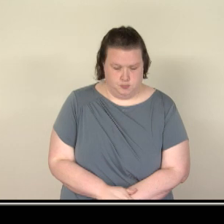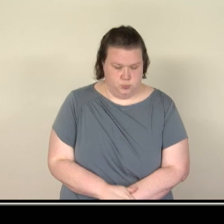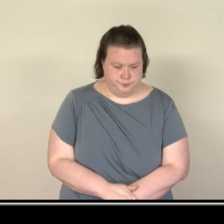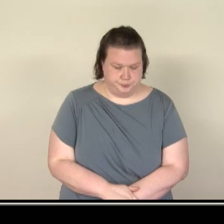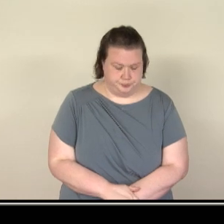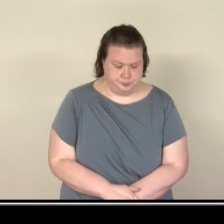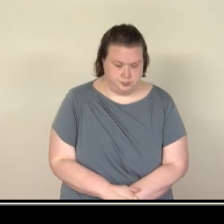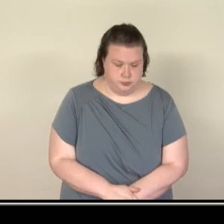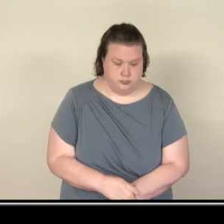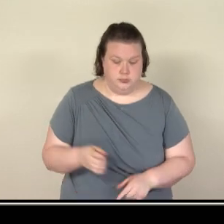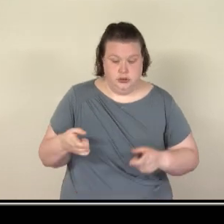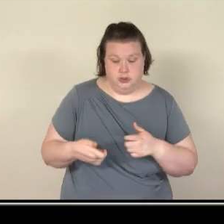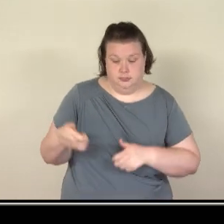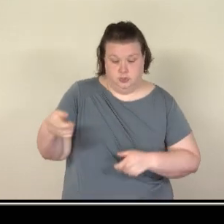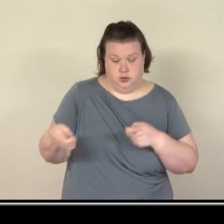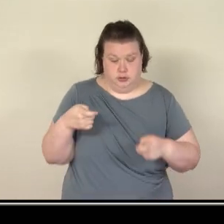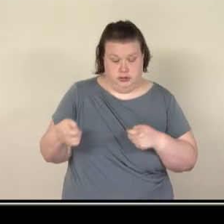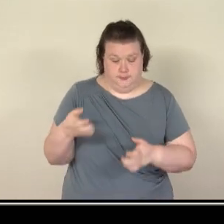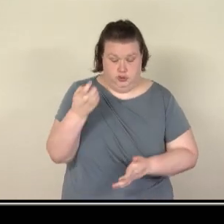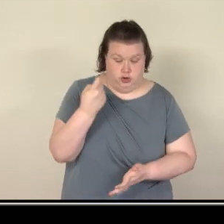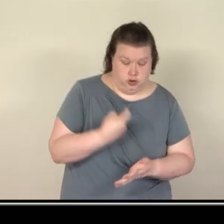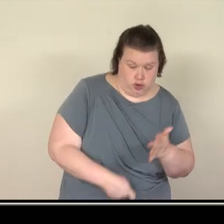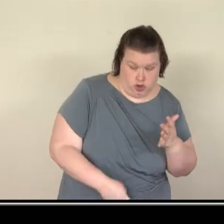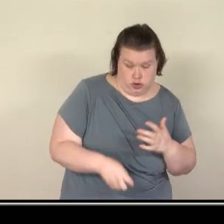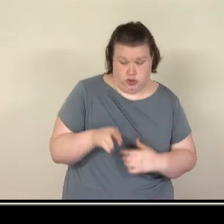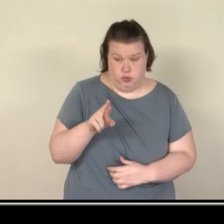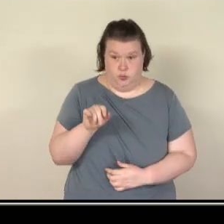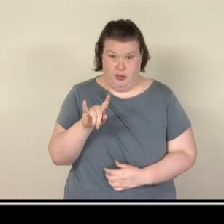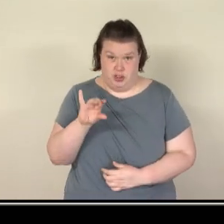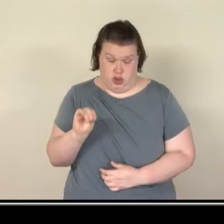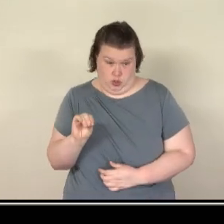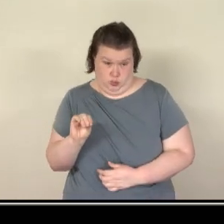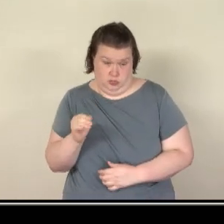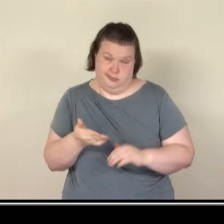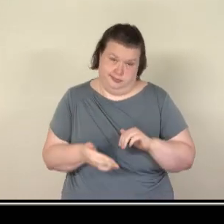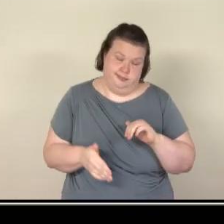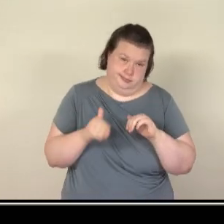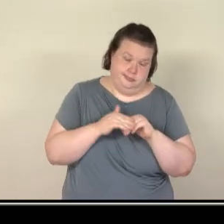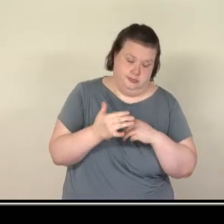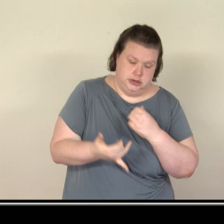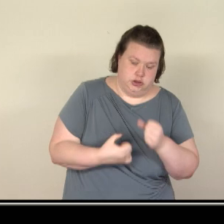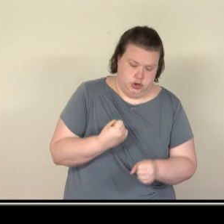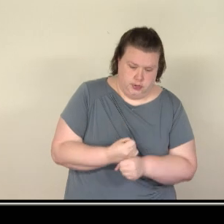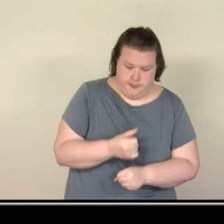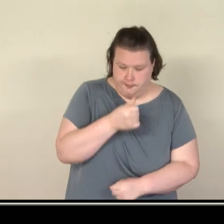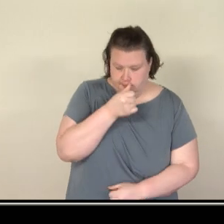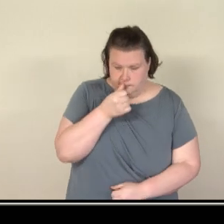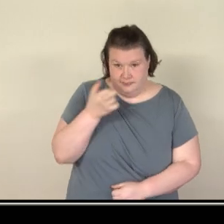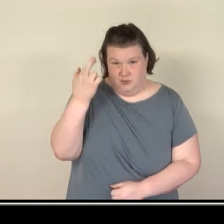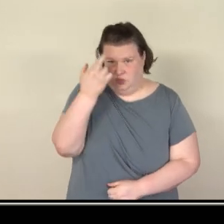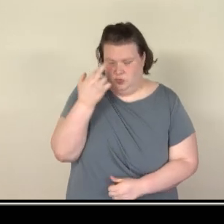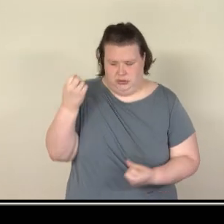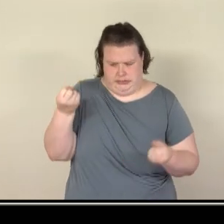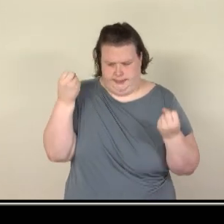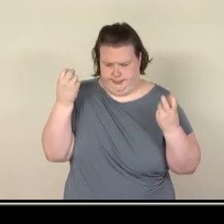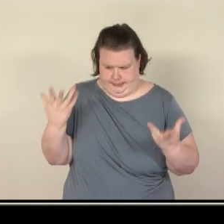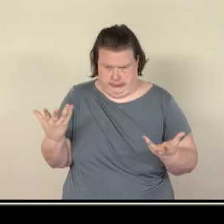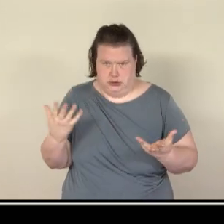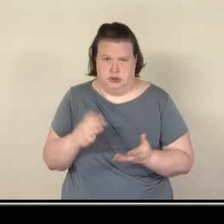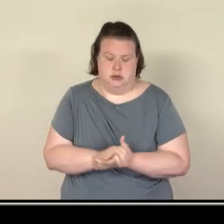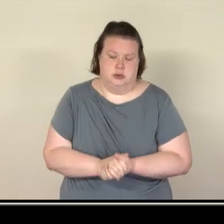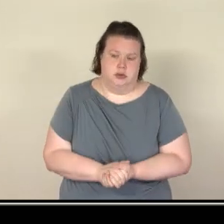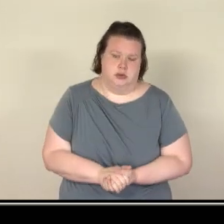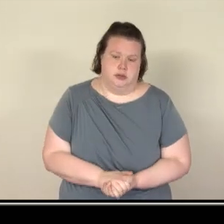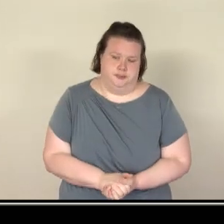This is our administrative cost ratio, and it is up this year. And there's a number of reasons for that. Part of